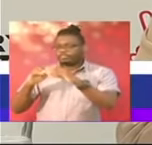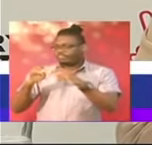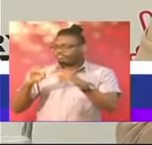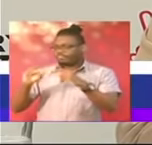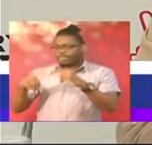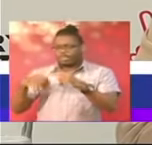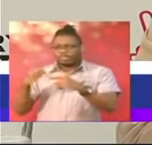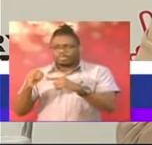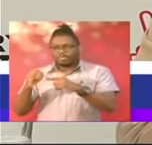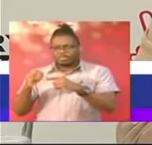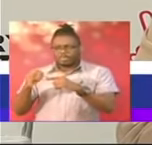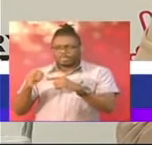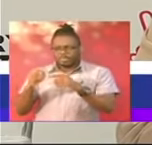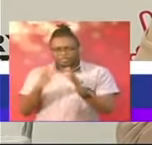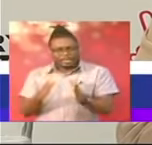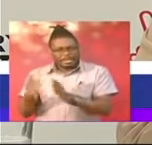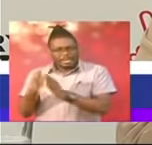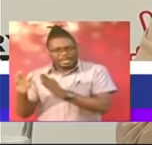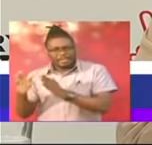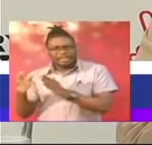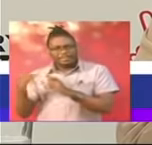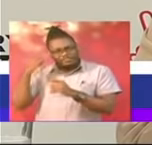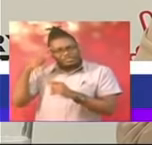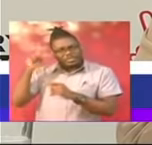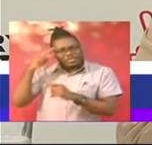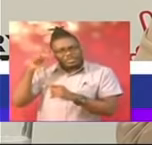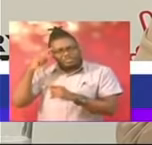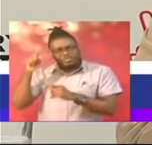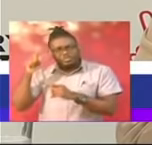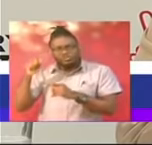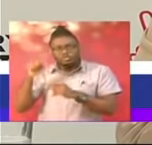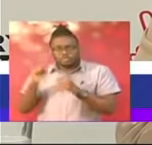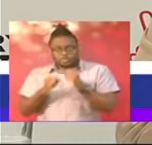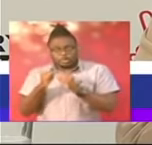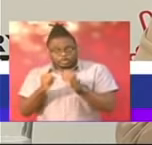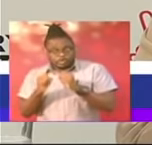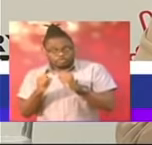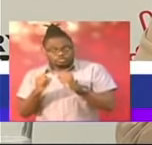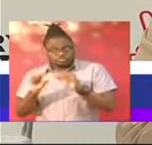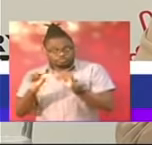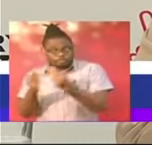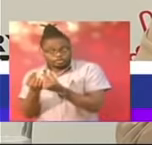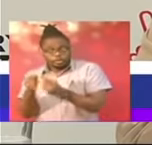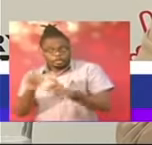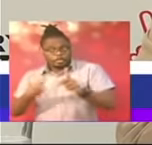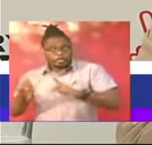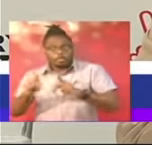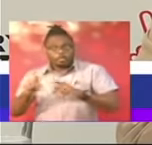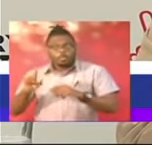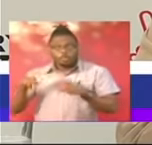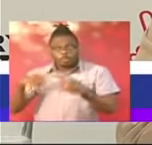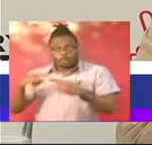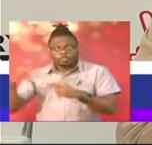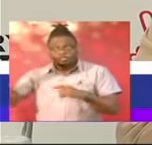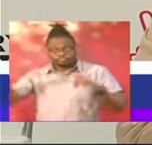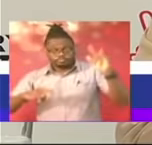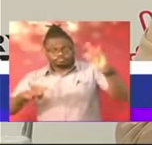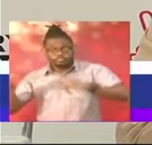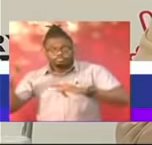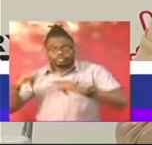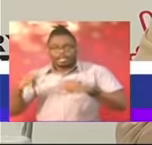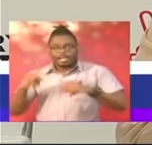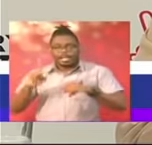made by the sporting bodies for the foreign travel of the local athletes. So those questions are